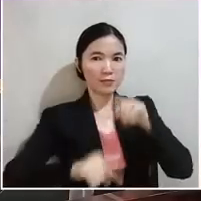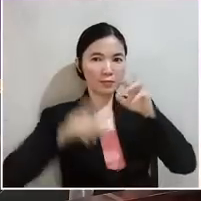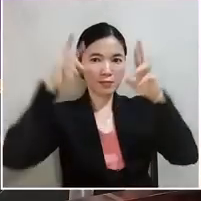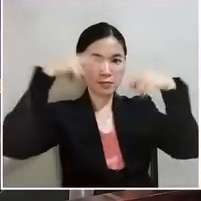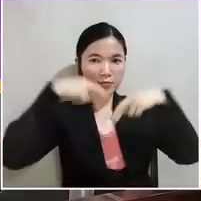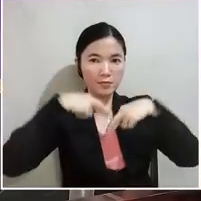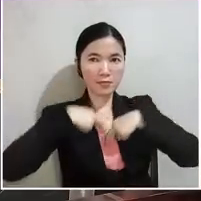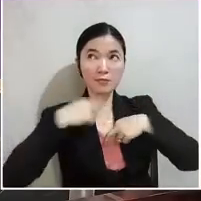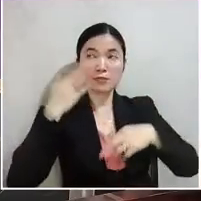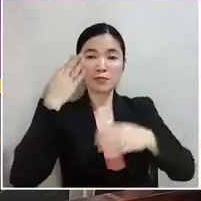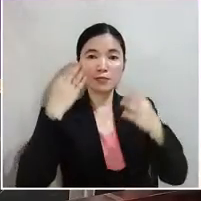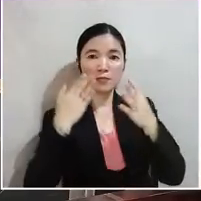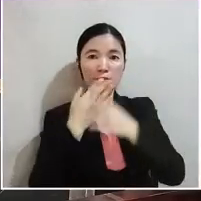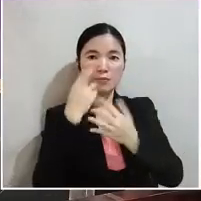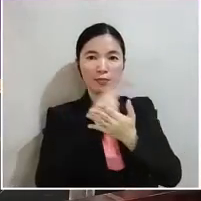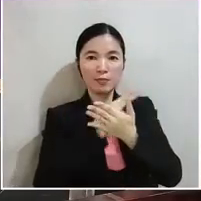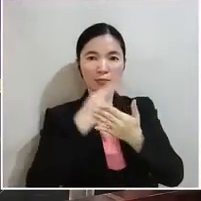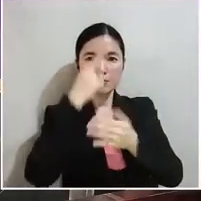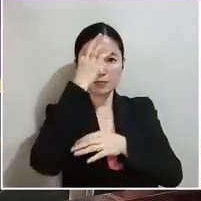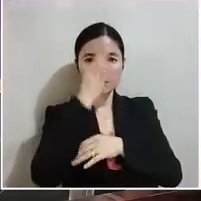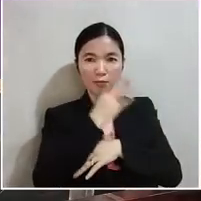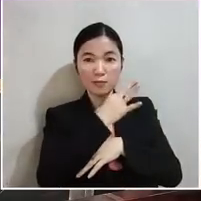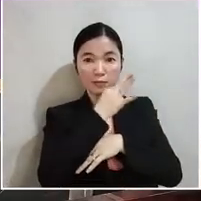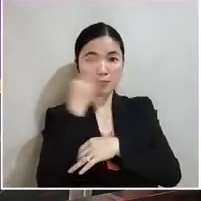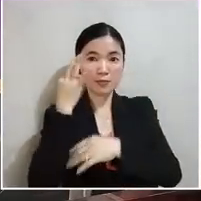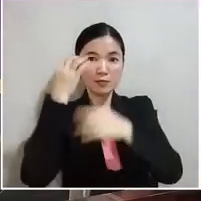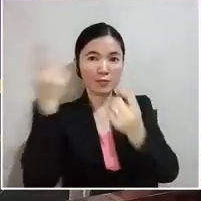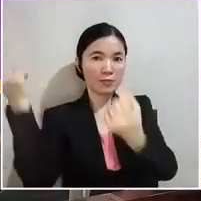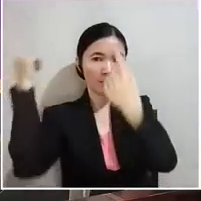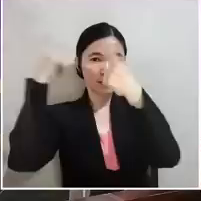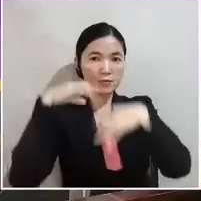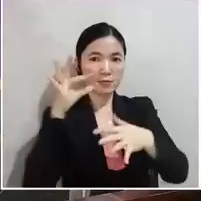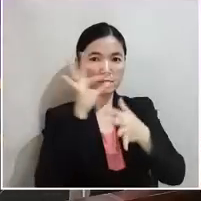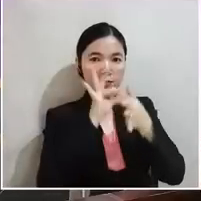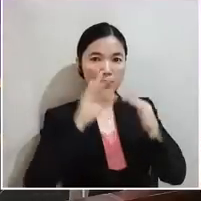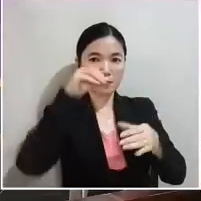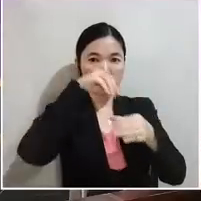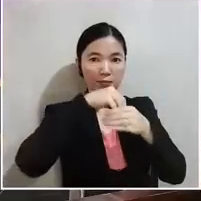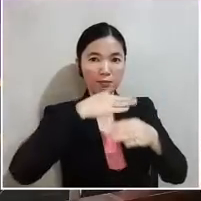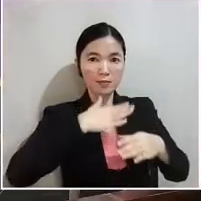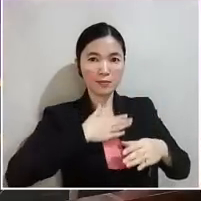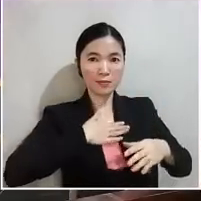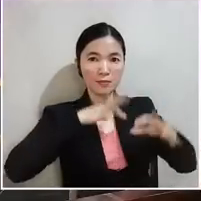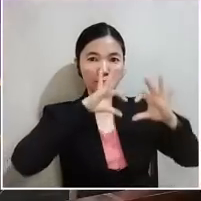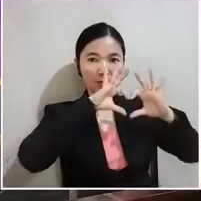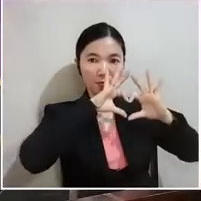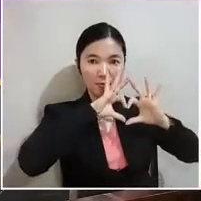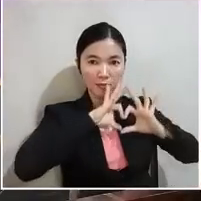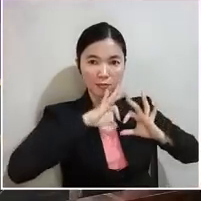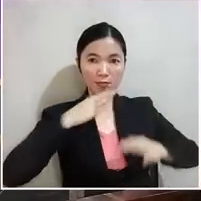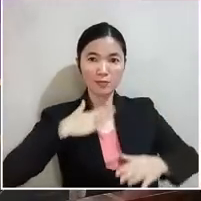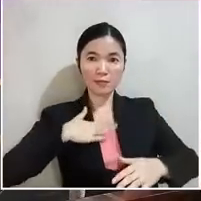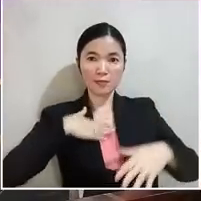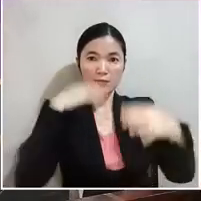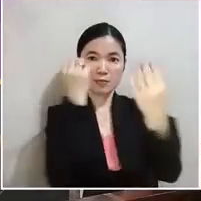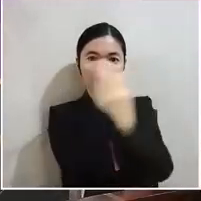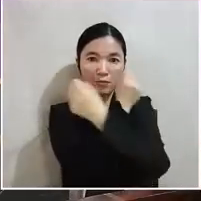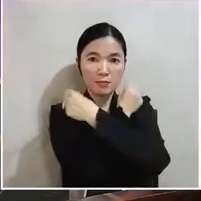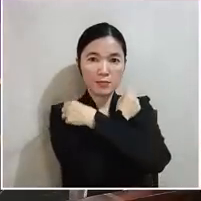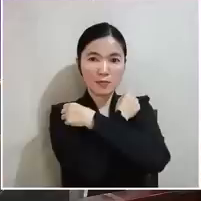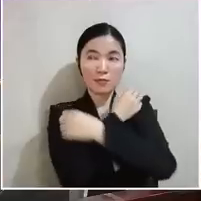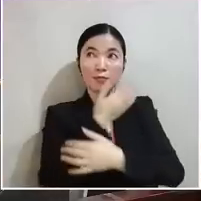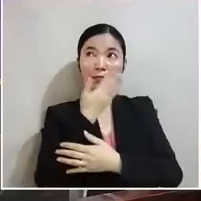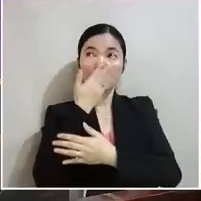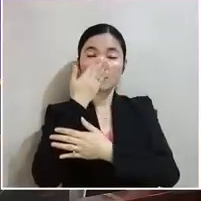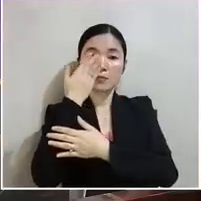this moment receive you sacramentally, come at least spiritually into my heart. I embrace you as if you